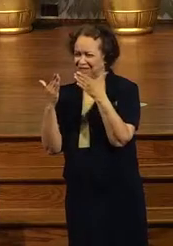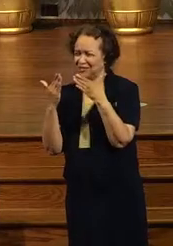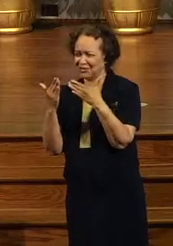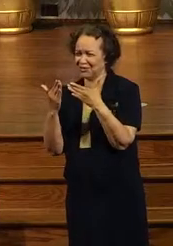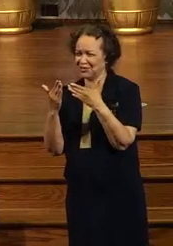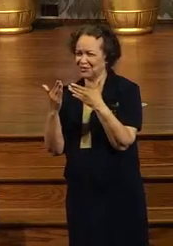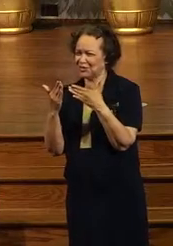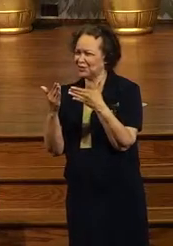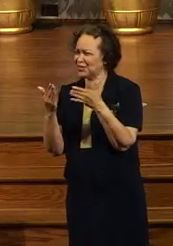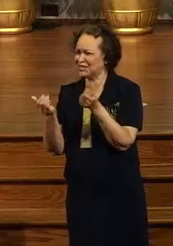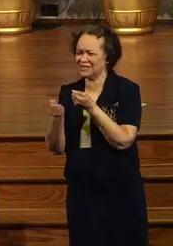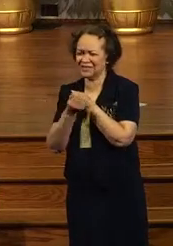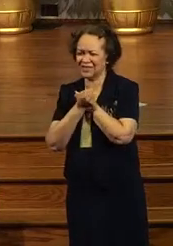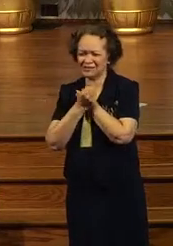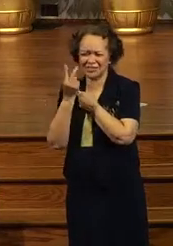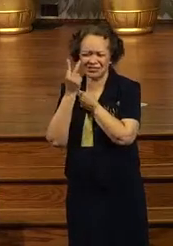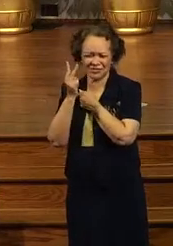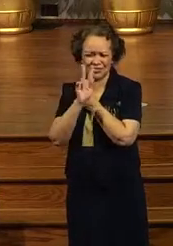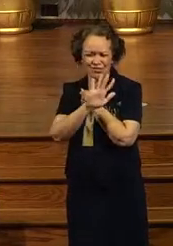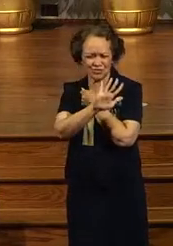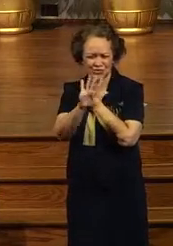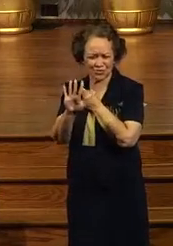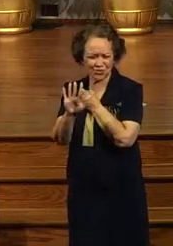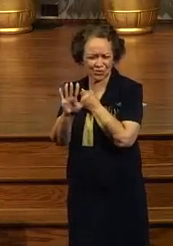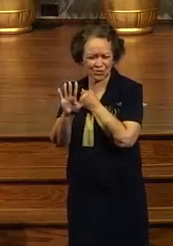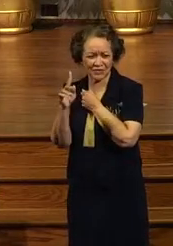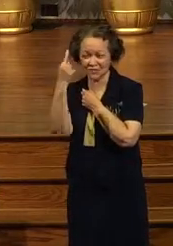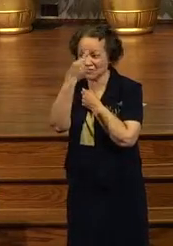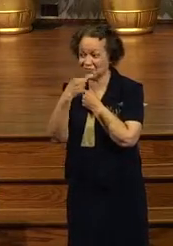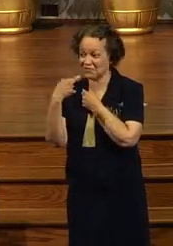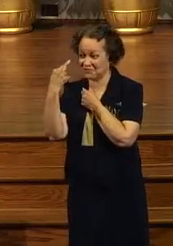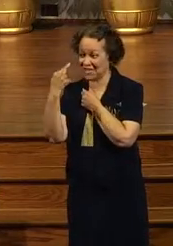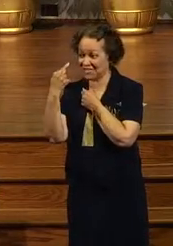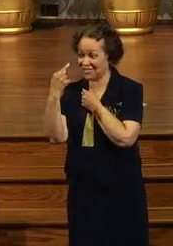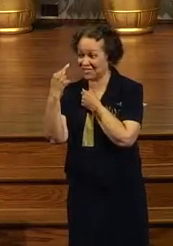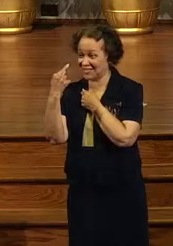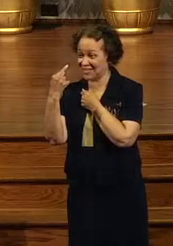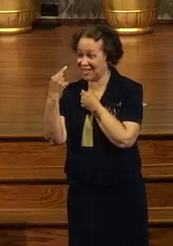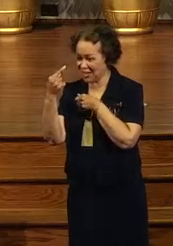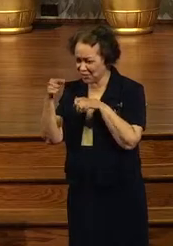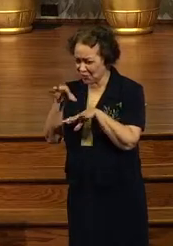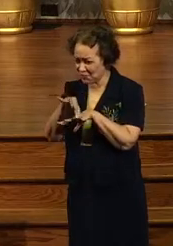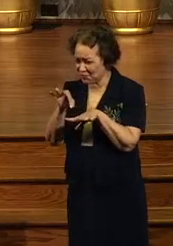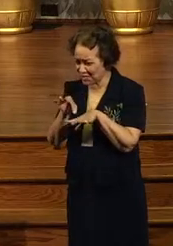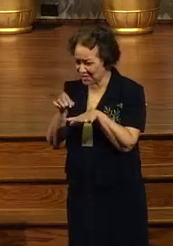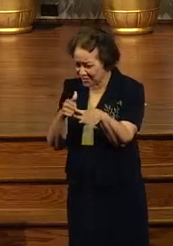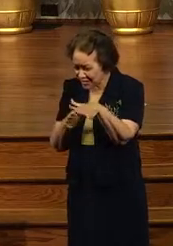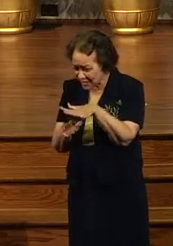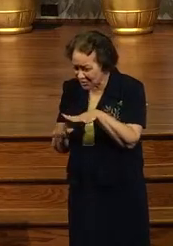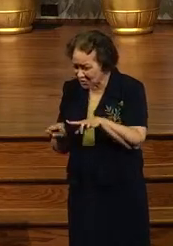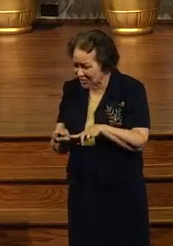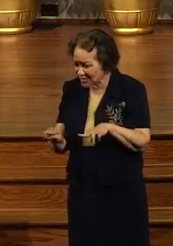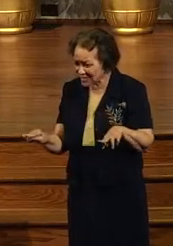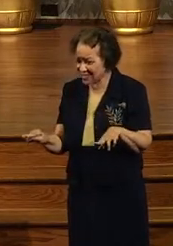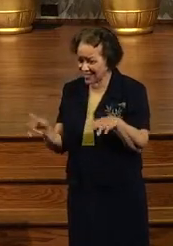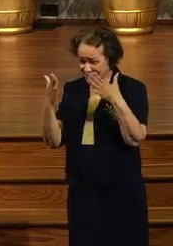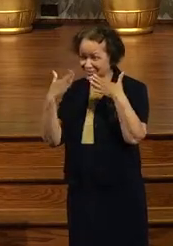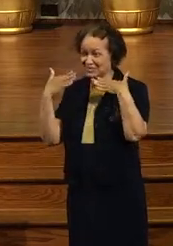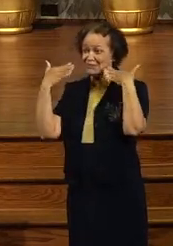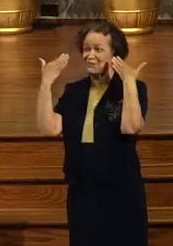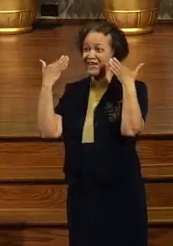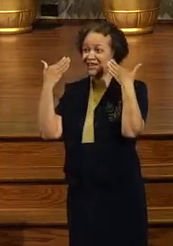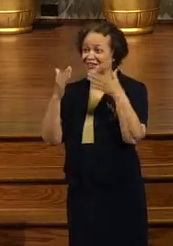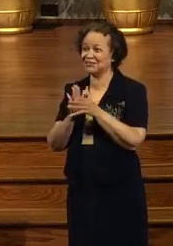we love to see your face in this place, your feet under our seat, and your smile in our aisle. So come worship with